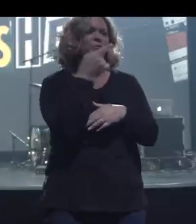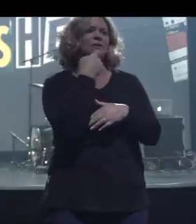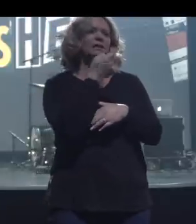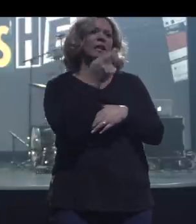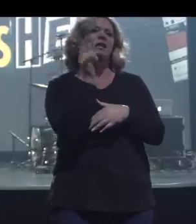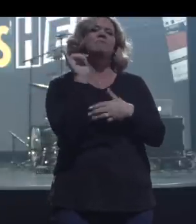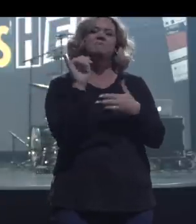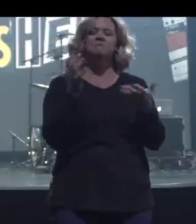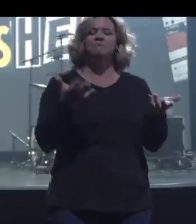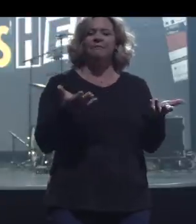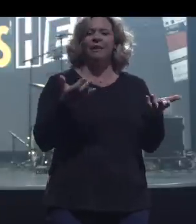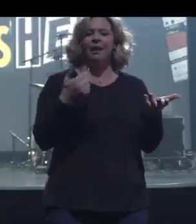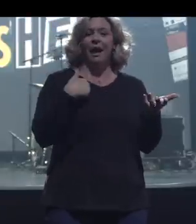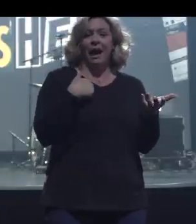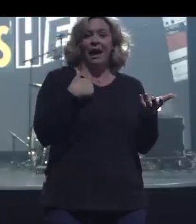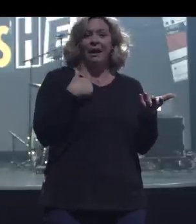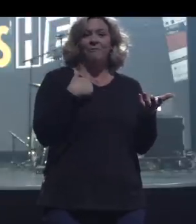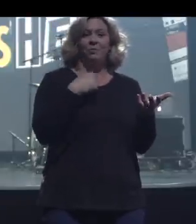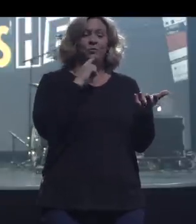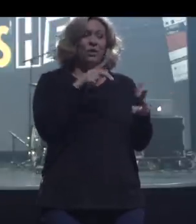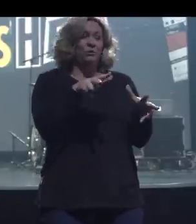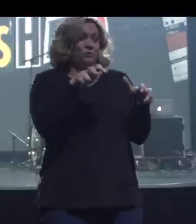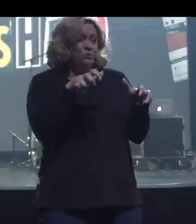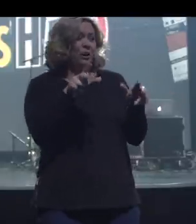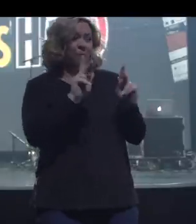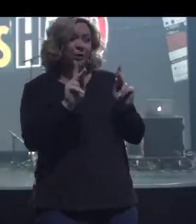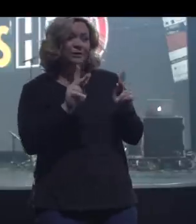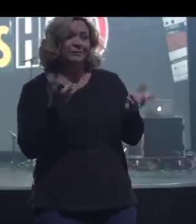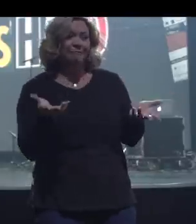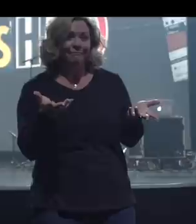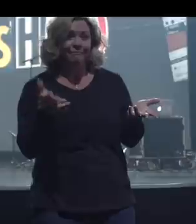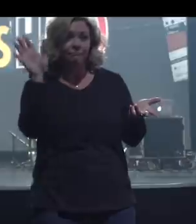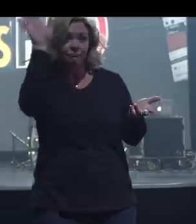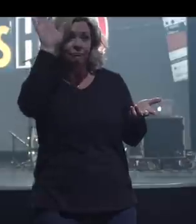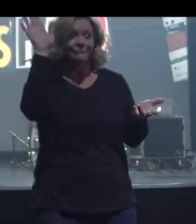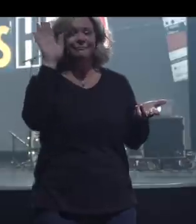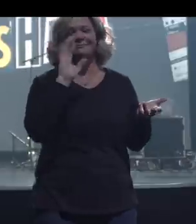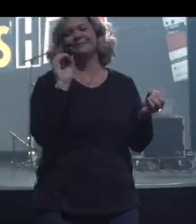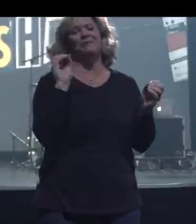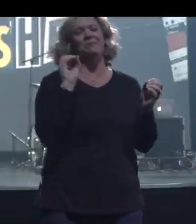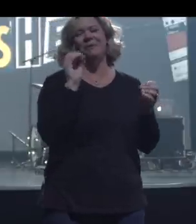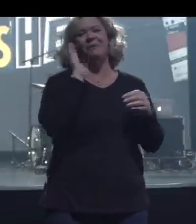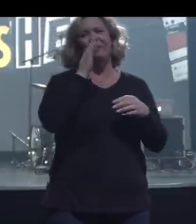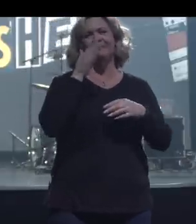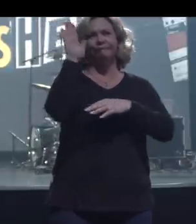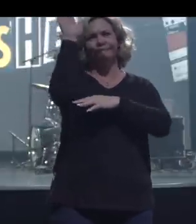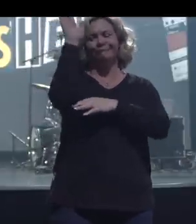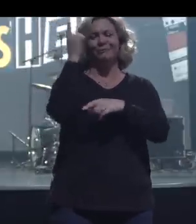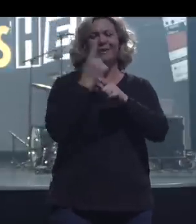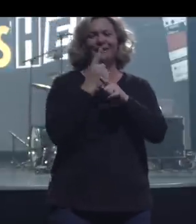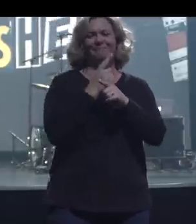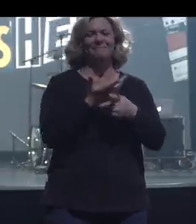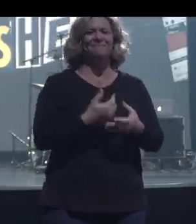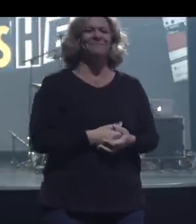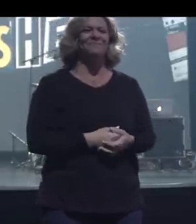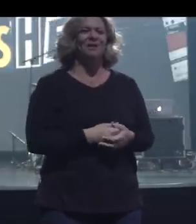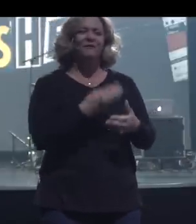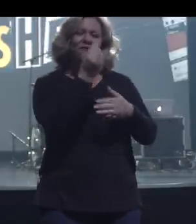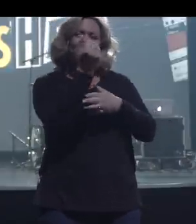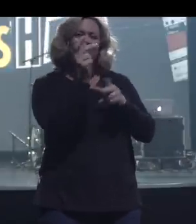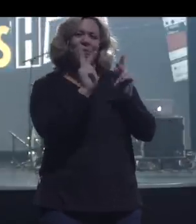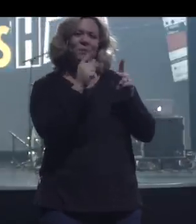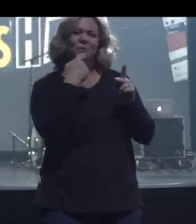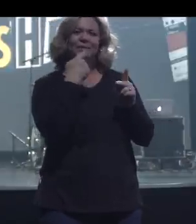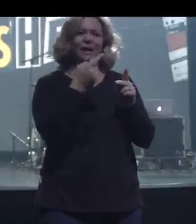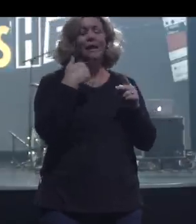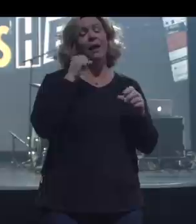this, I'm a really greedy person. You know, it's like, you're not gonna raise your hand for that, right? I mean, there's very few of us that would do